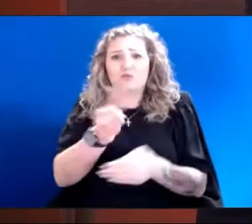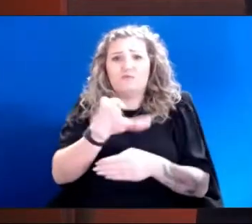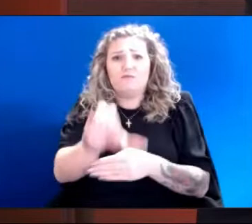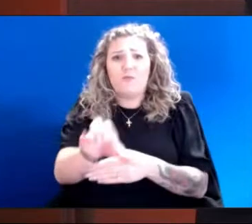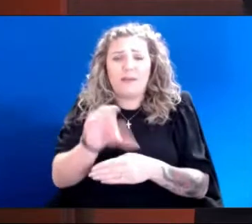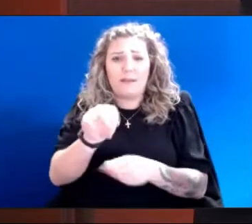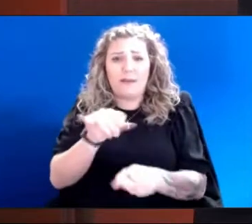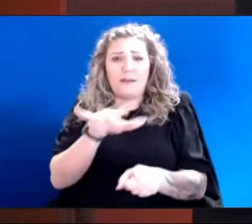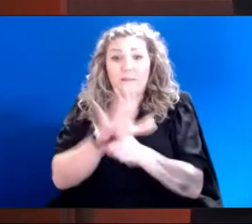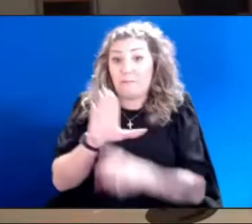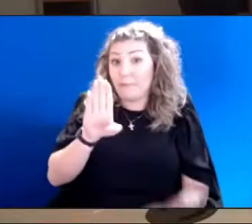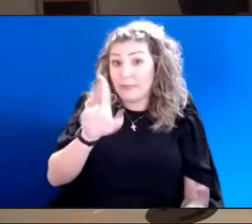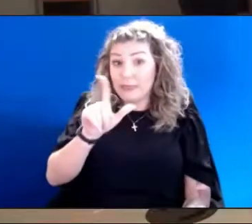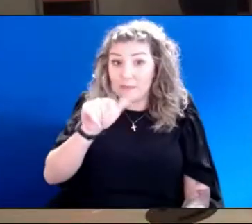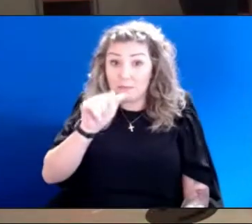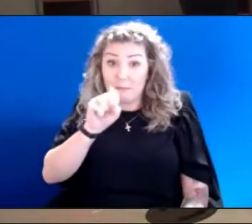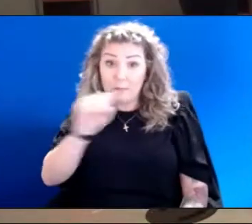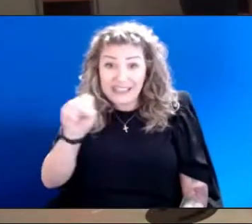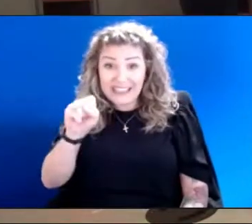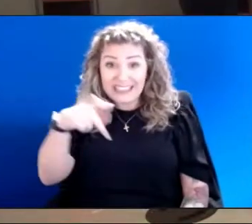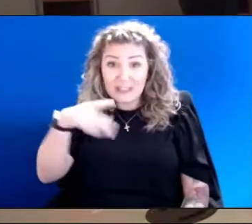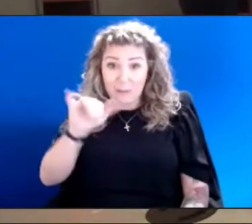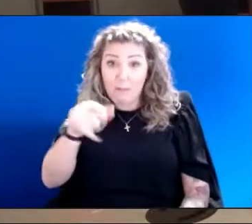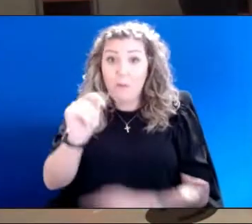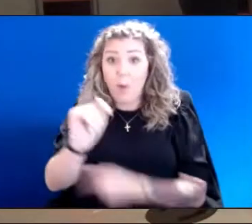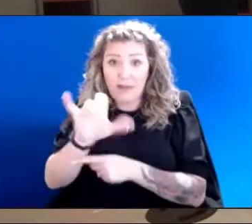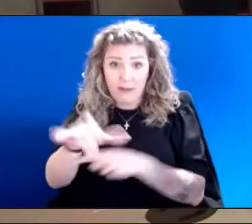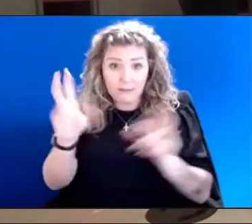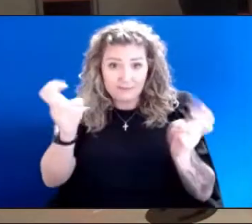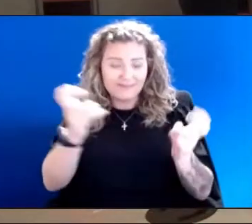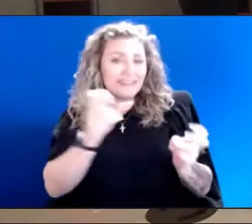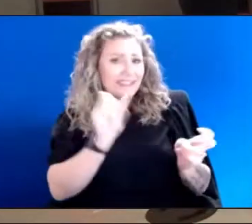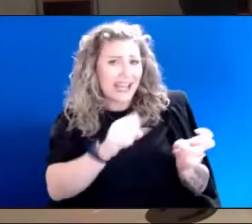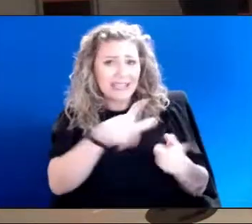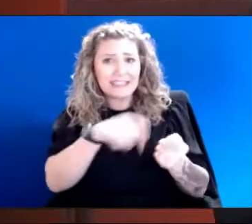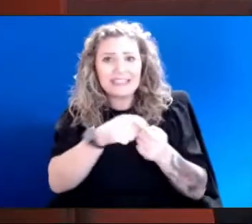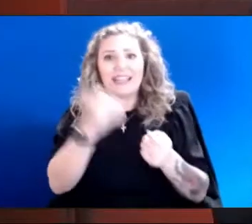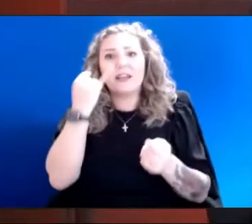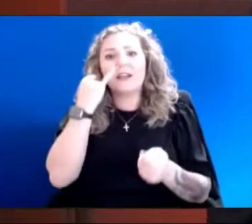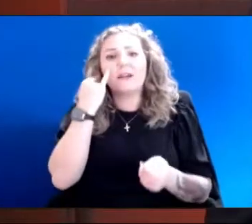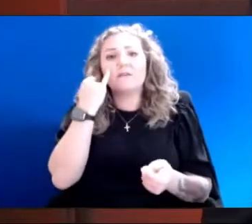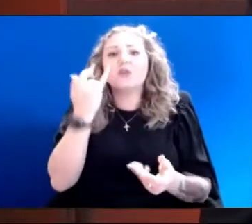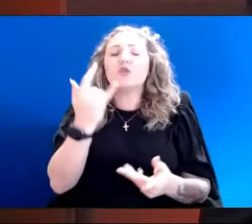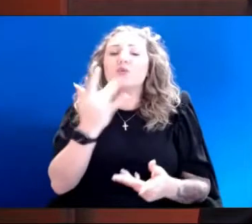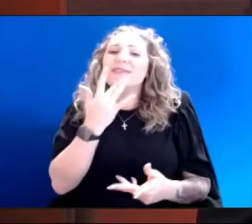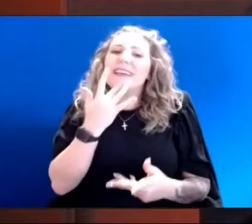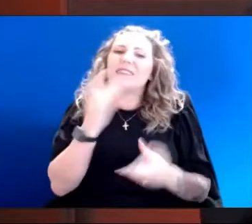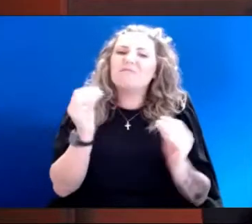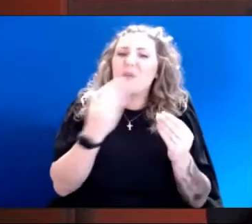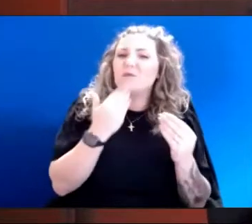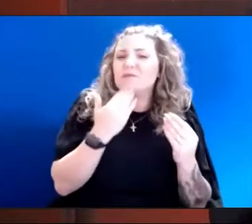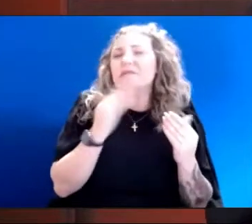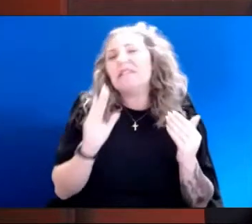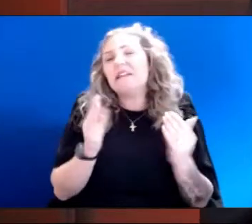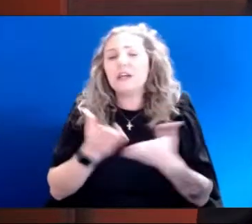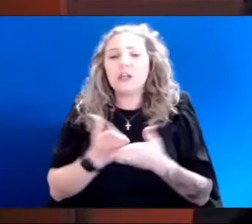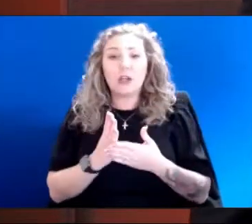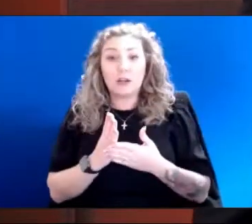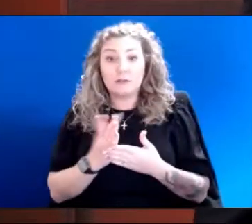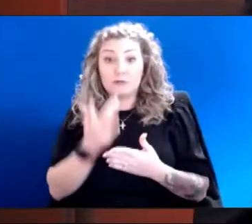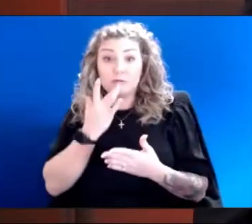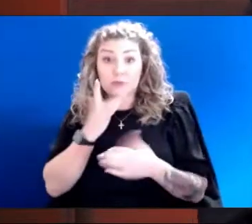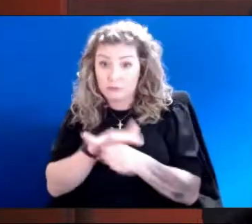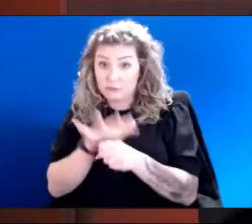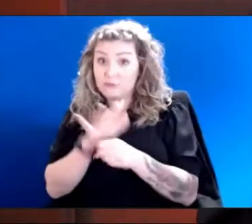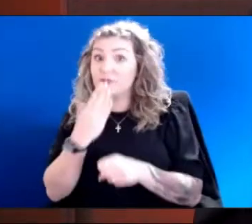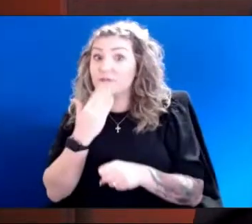bliss point. Yeah, the is bliss what we're point. talking about. Exactly. That if you taste something with no sugar in it, you're gonna be like, okay. You taste it with enough sugar, you're like, oh,